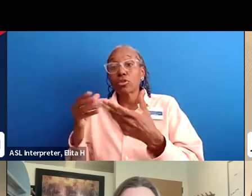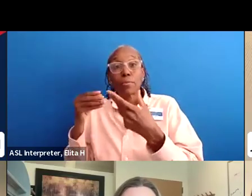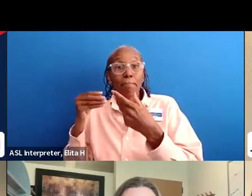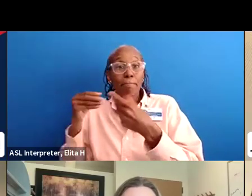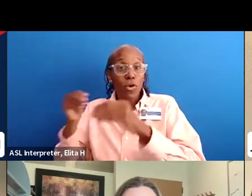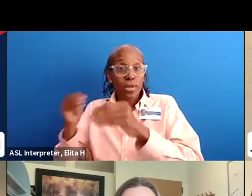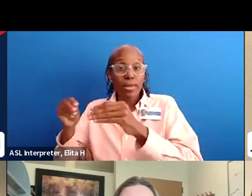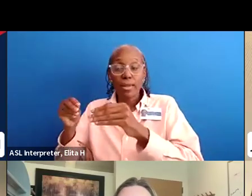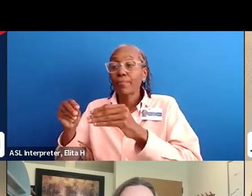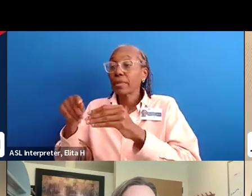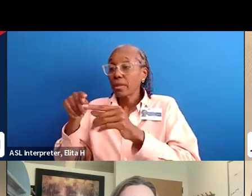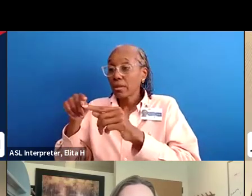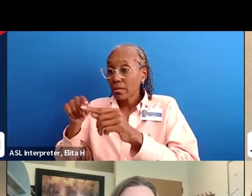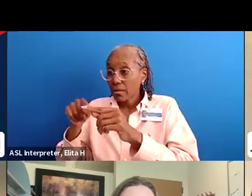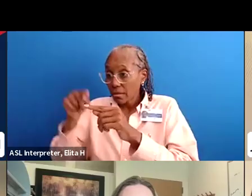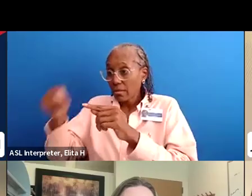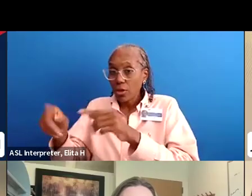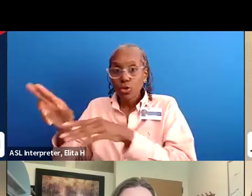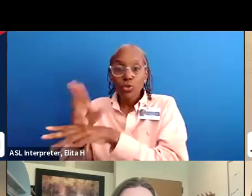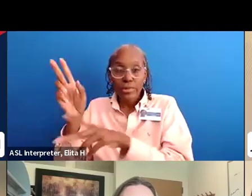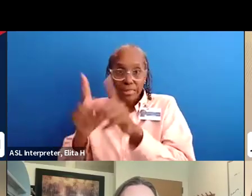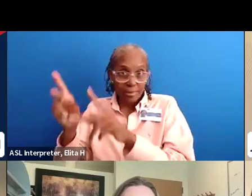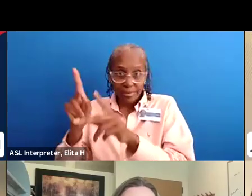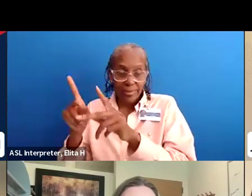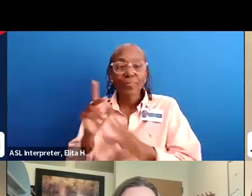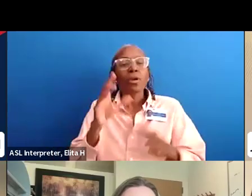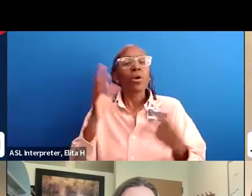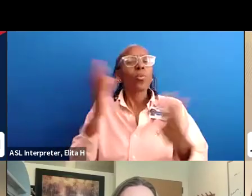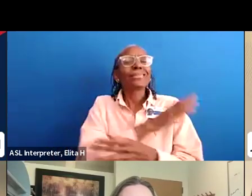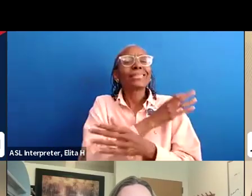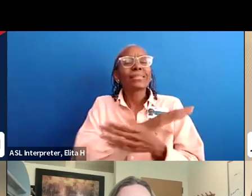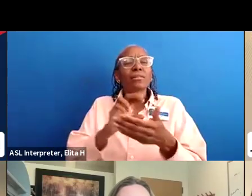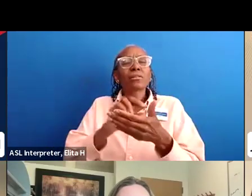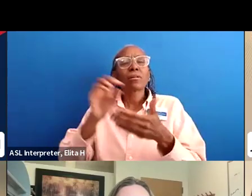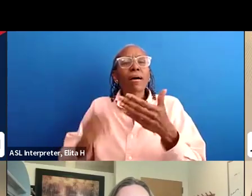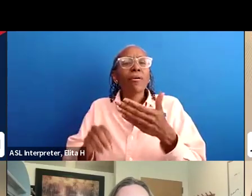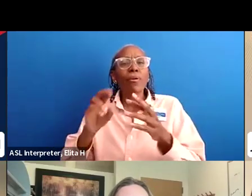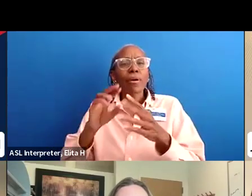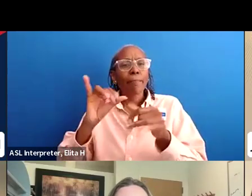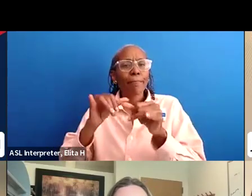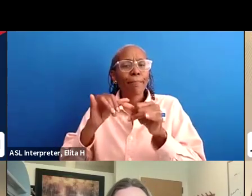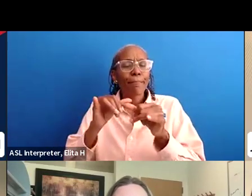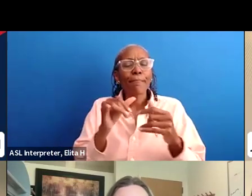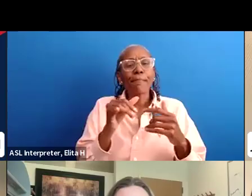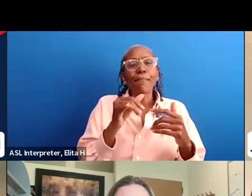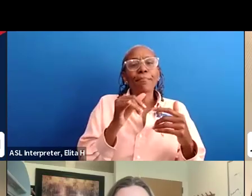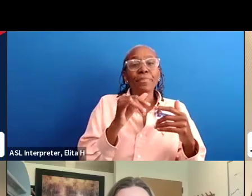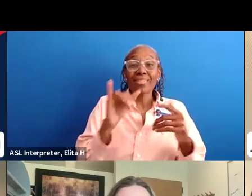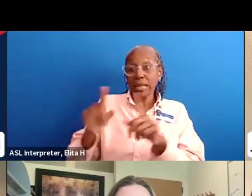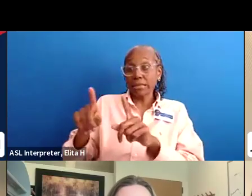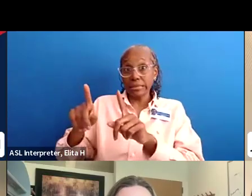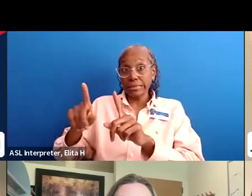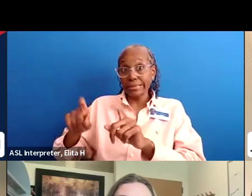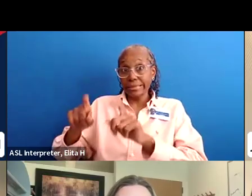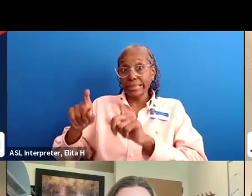by people who need them. So what is a clinical outcome measure? Essentially, this is the test, so